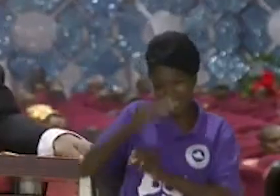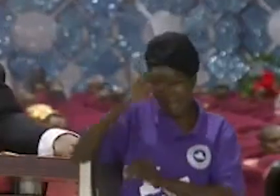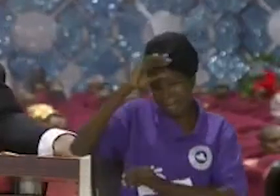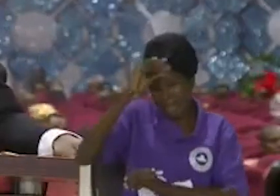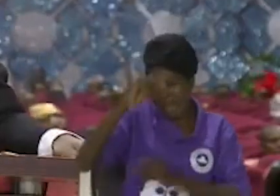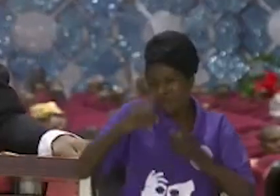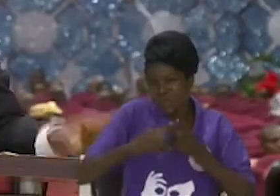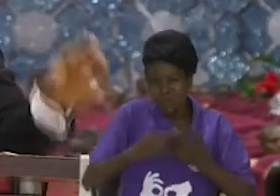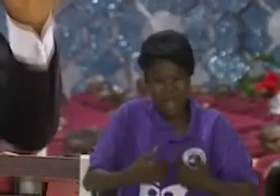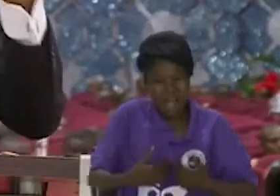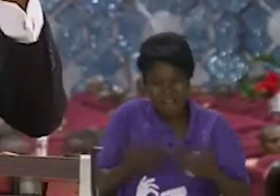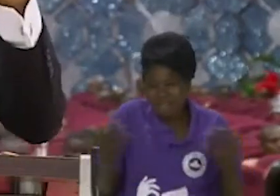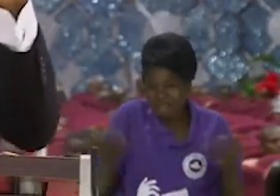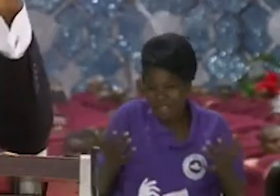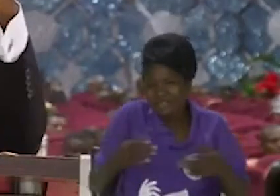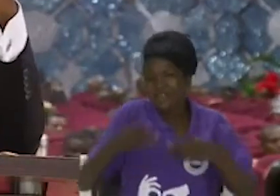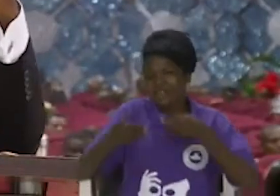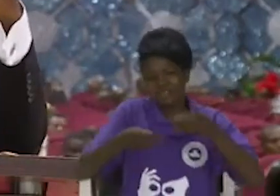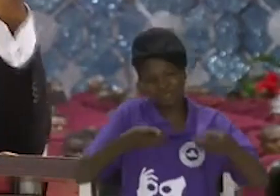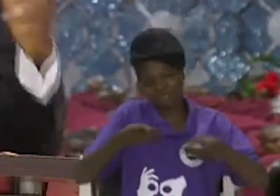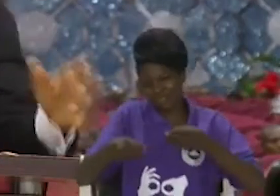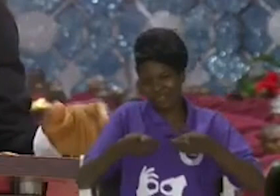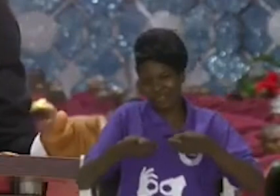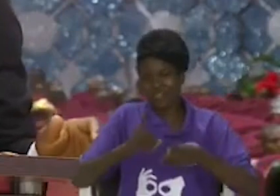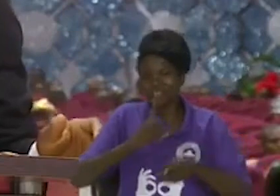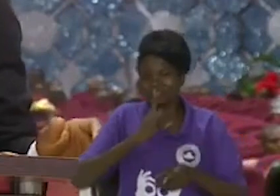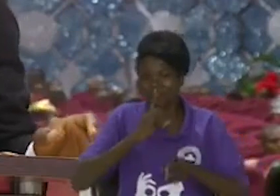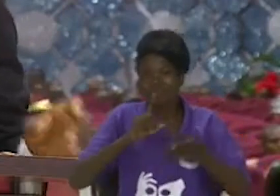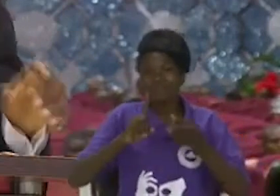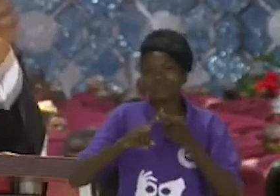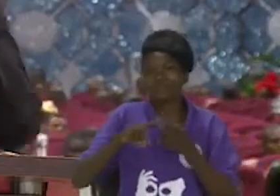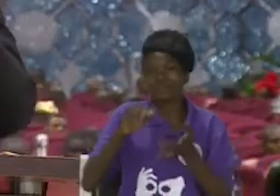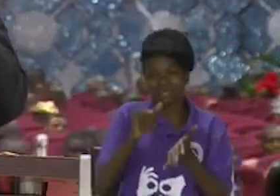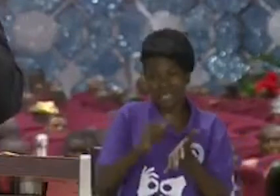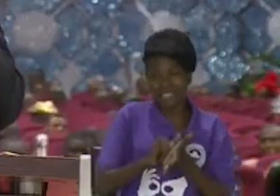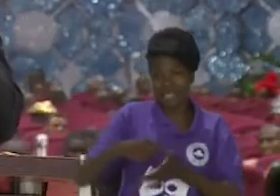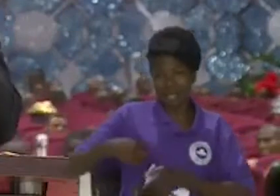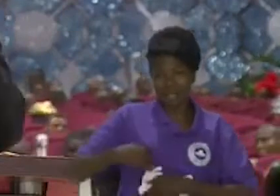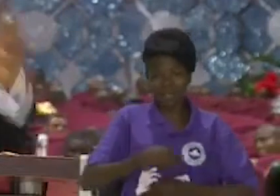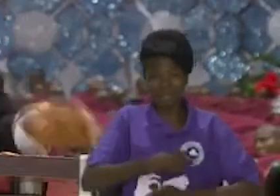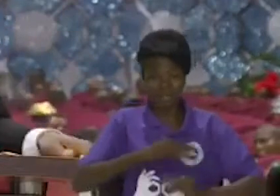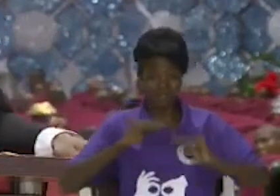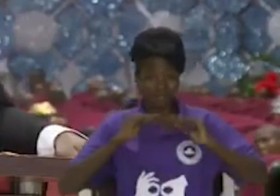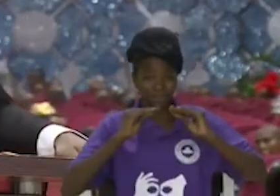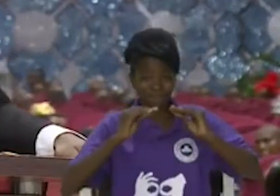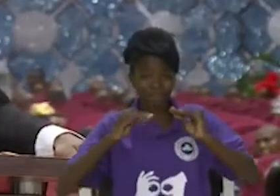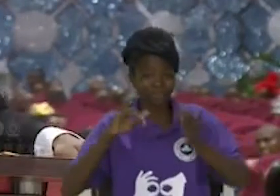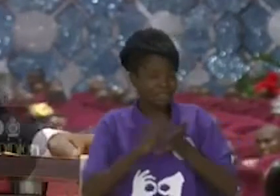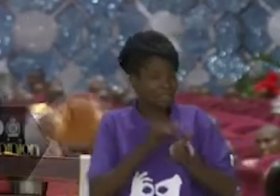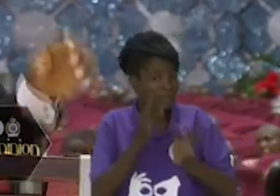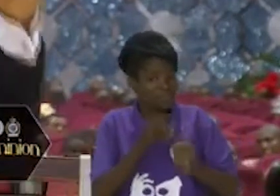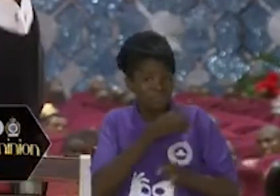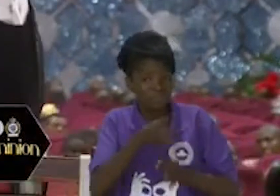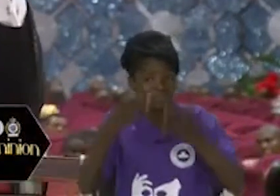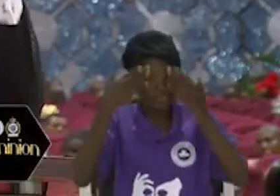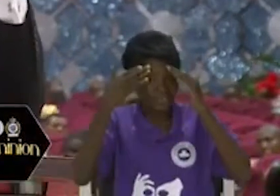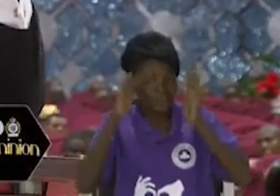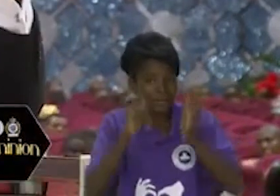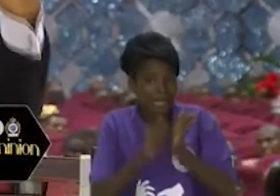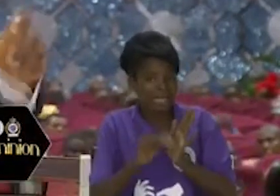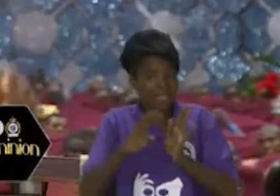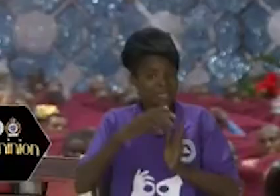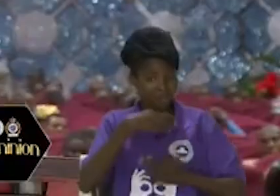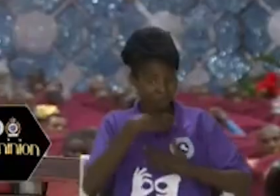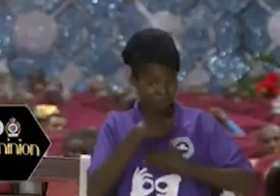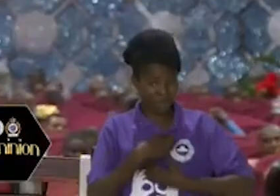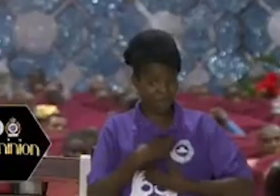have dominion. It is assuring us in case that we are still in doubt, and it's instructing us in case we do not know, that the will of God for